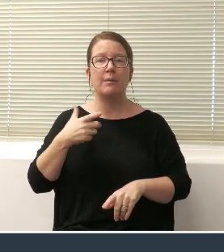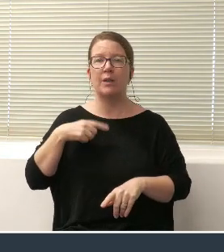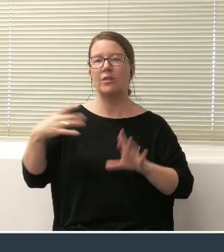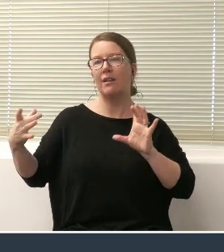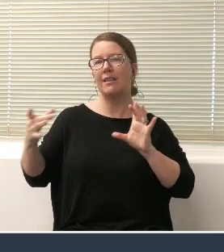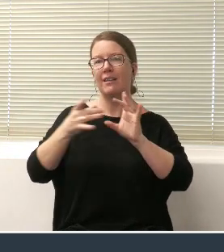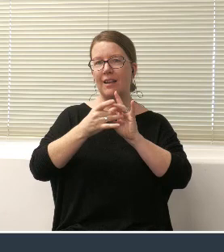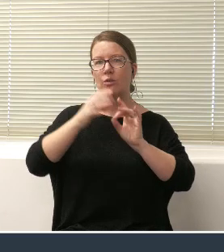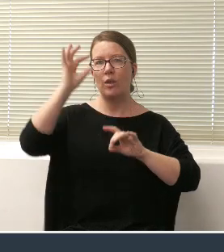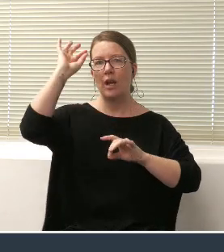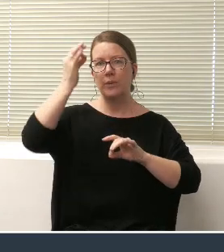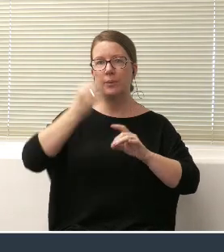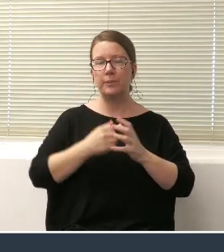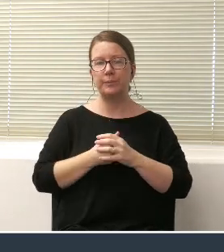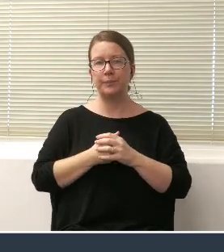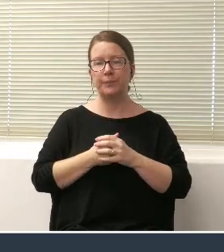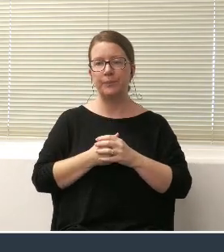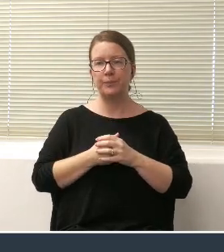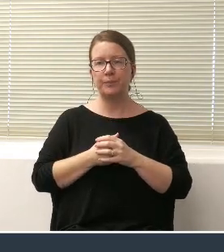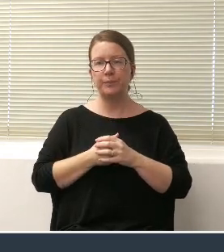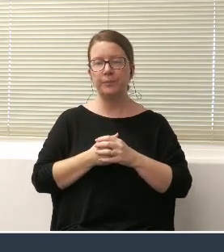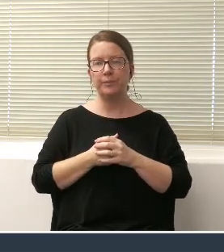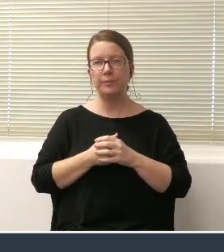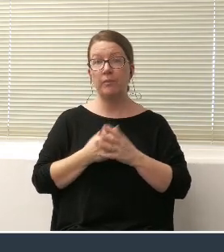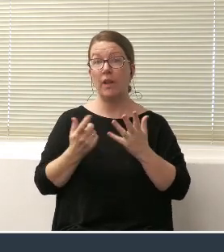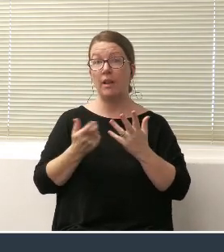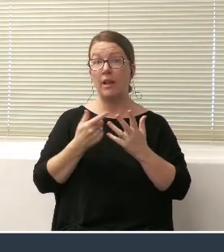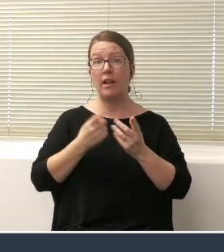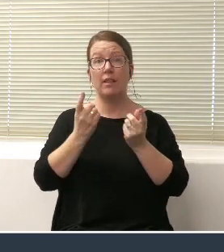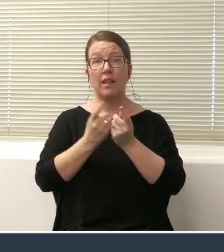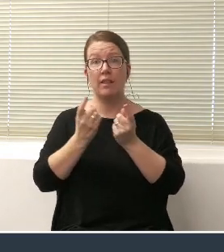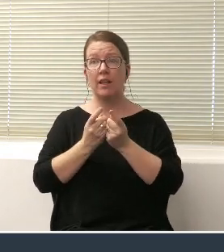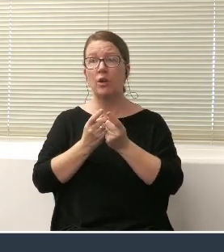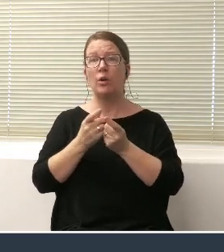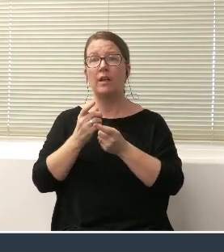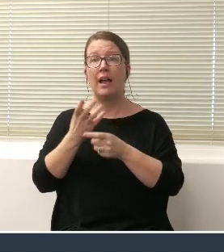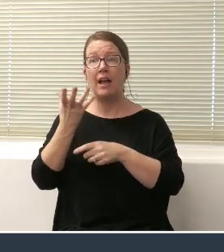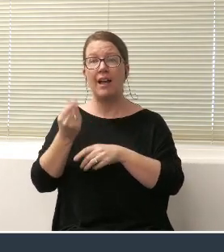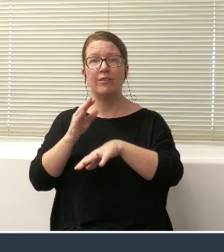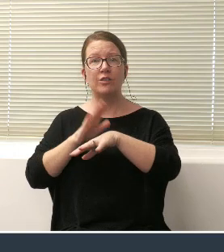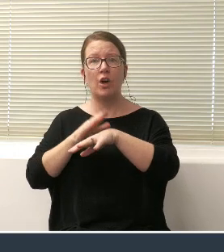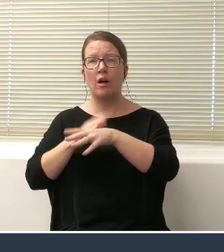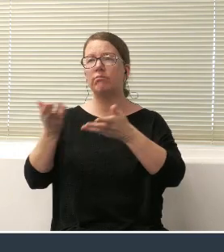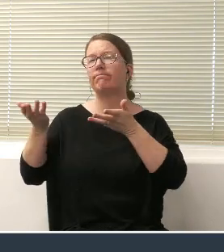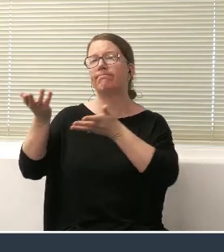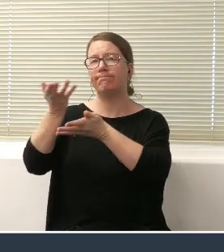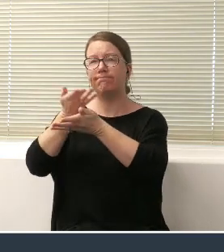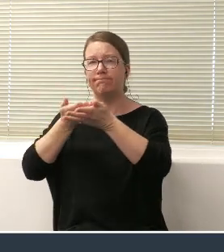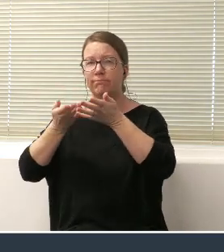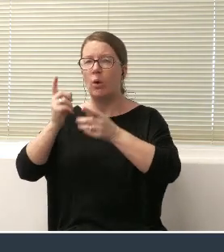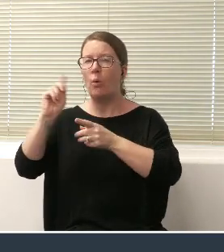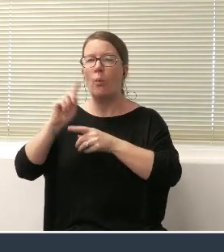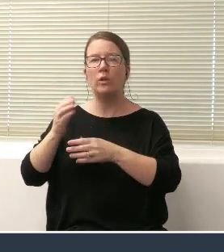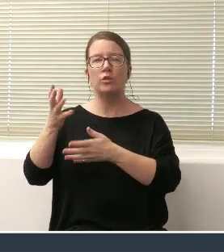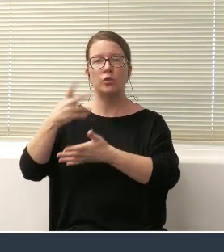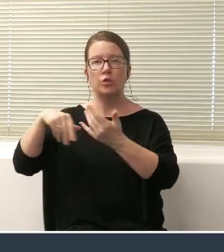entity. And so the other thing that we'd also be looking at is just spending time talking about what a socially responsible investment is, or what